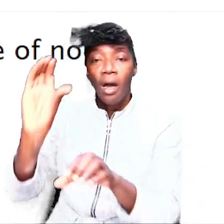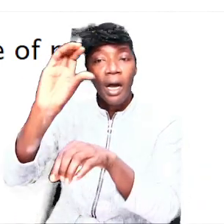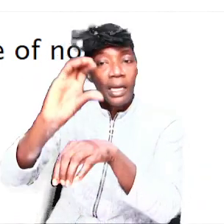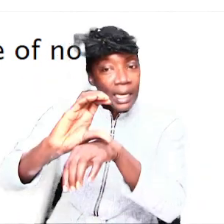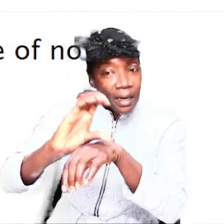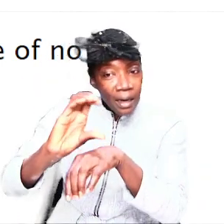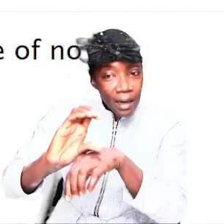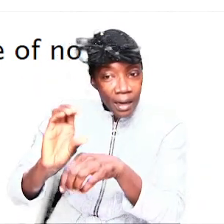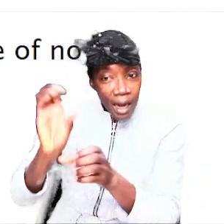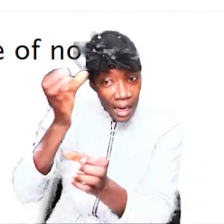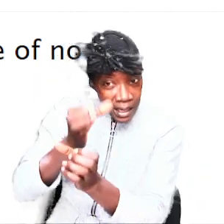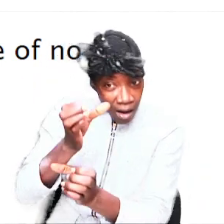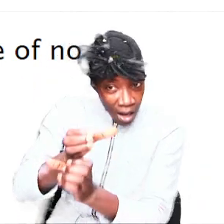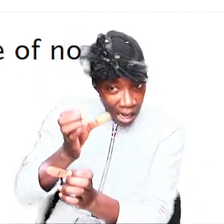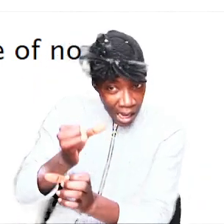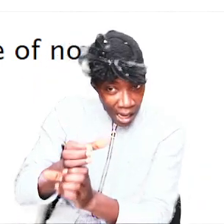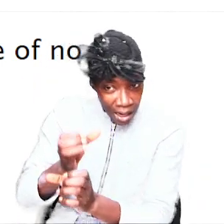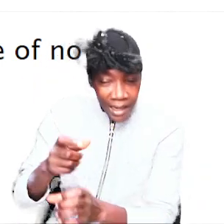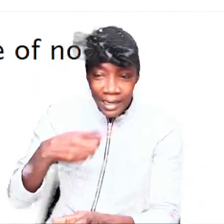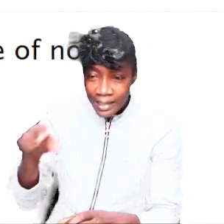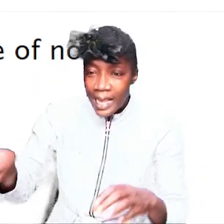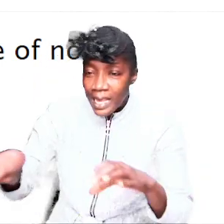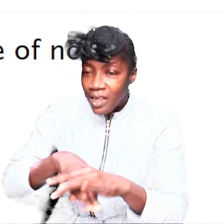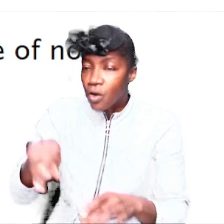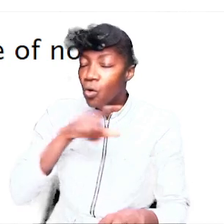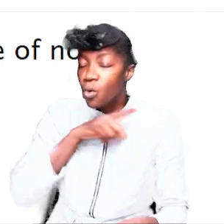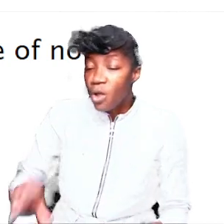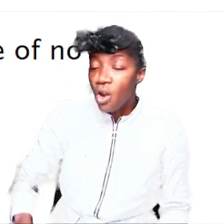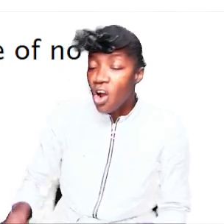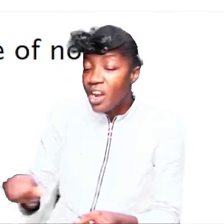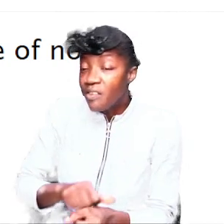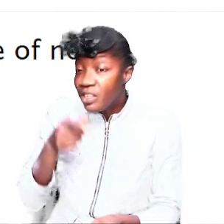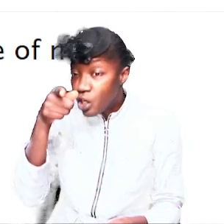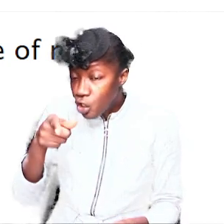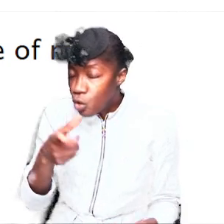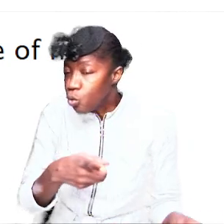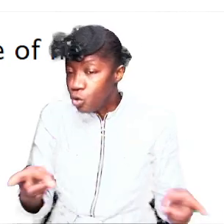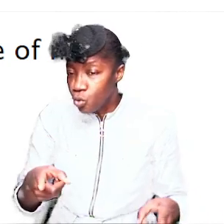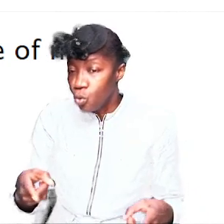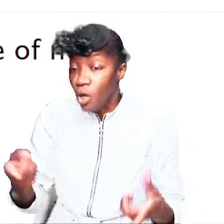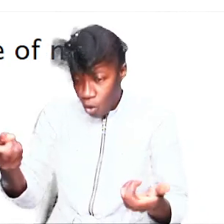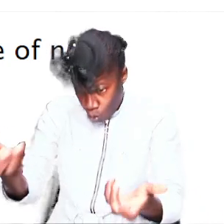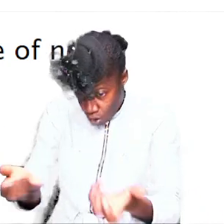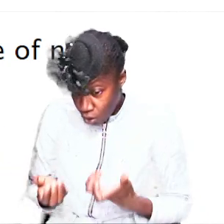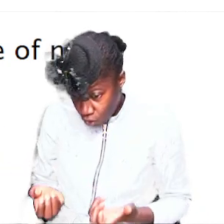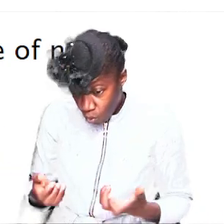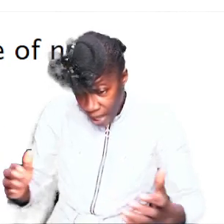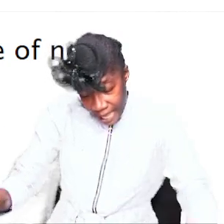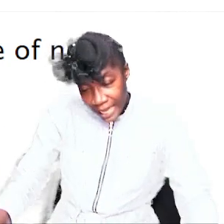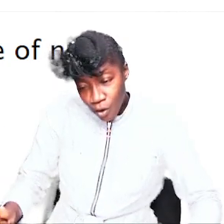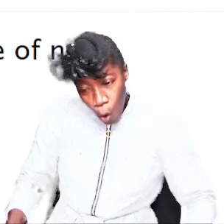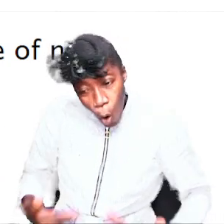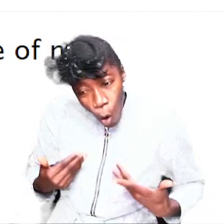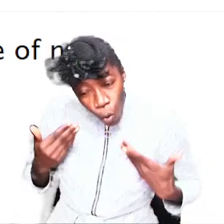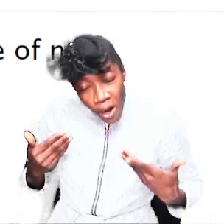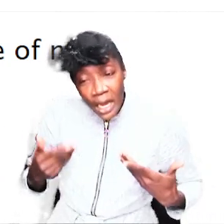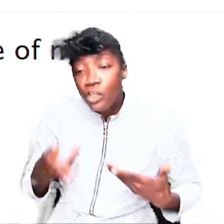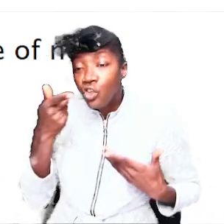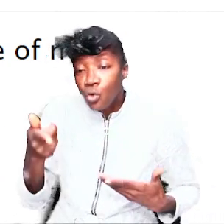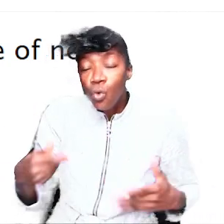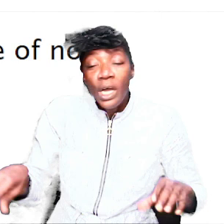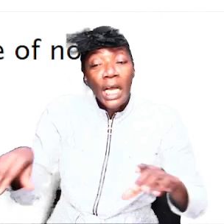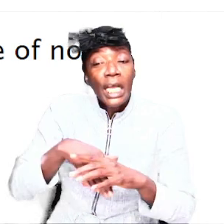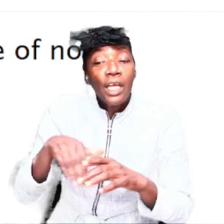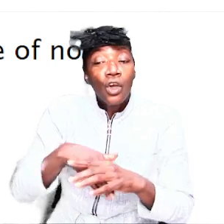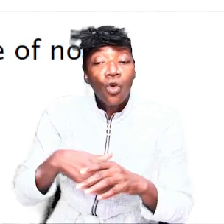that says, include the Lord in everything that you do. I want to encourage the people of God tonight. Include the Lord